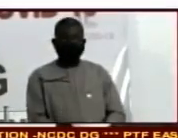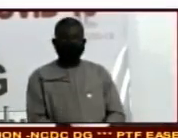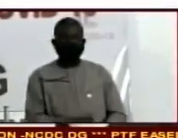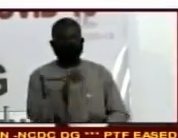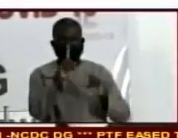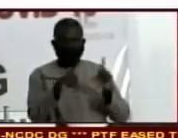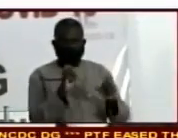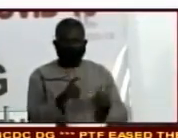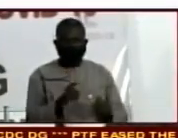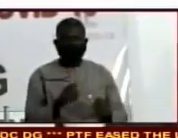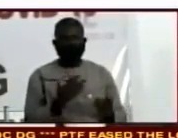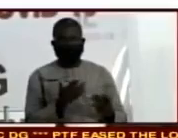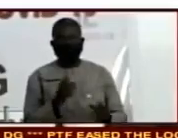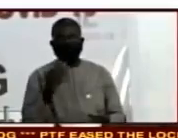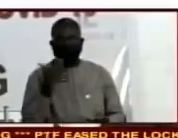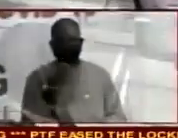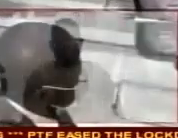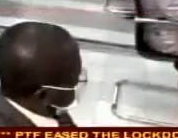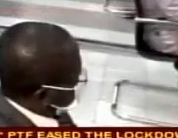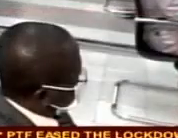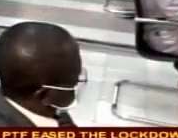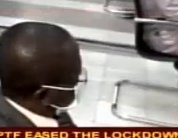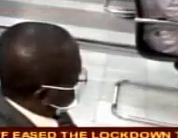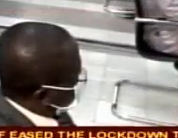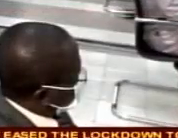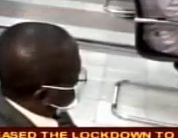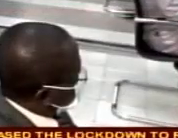questions that might come up. Thank you.